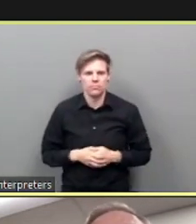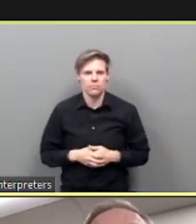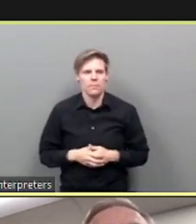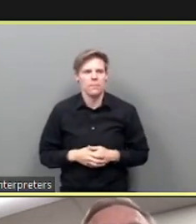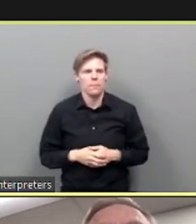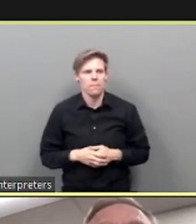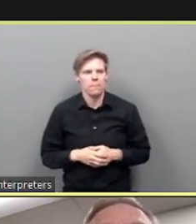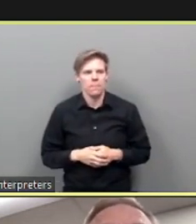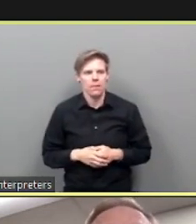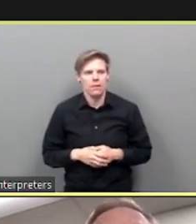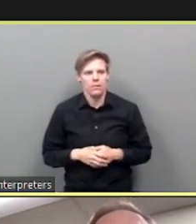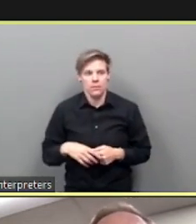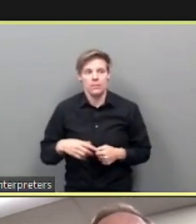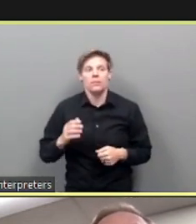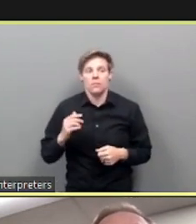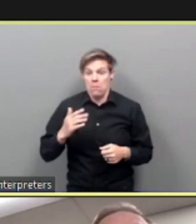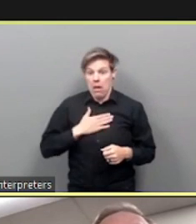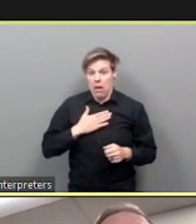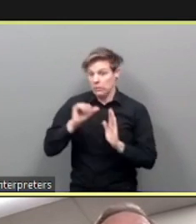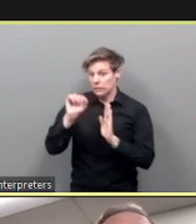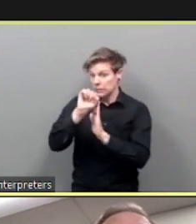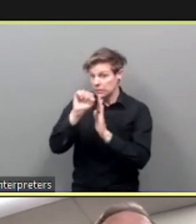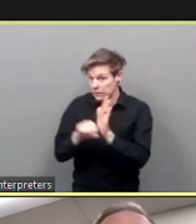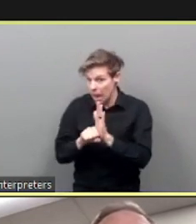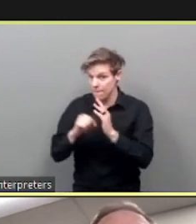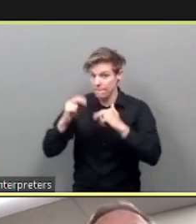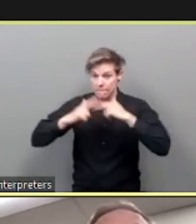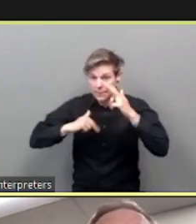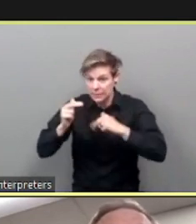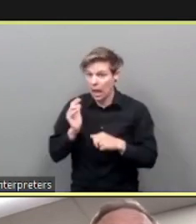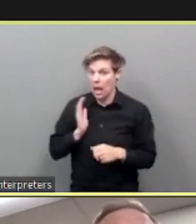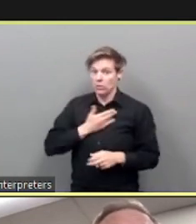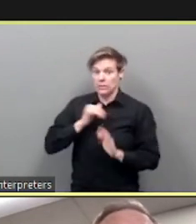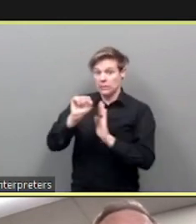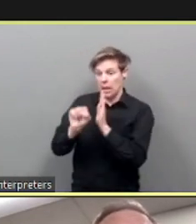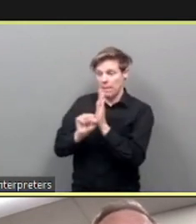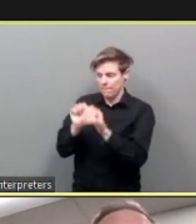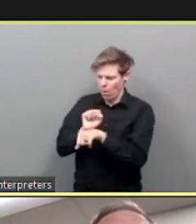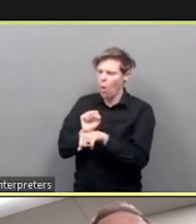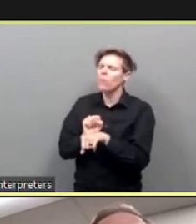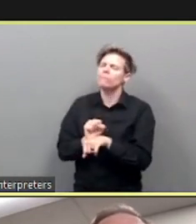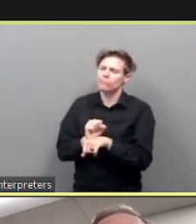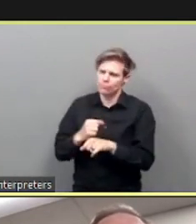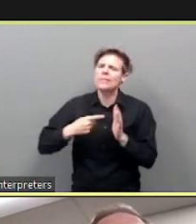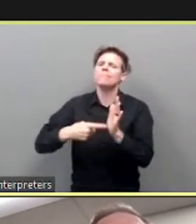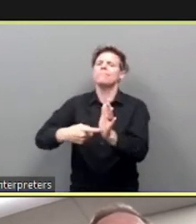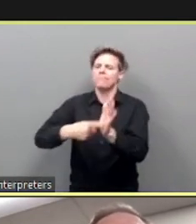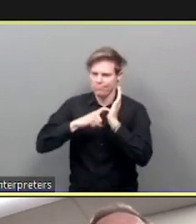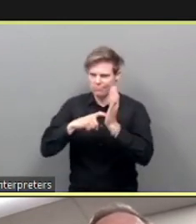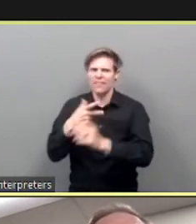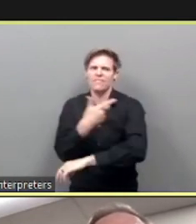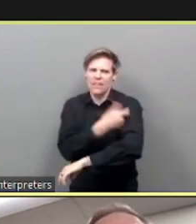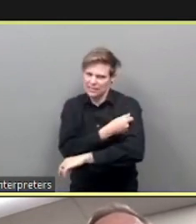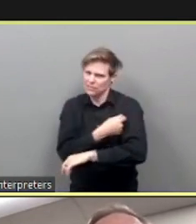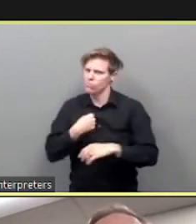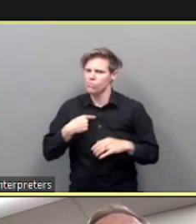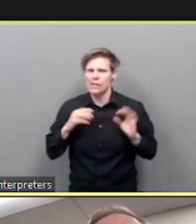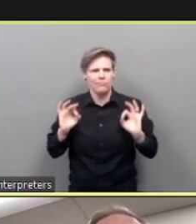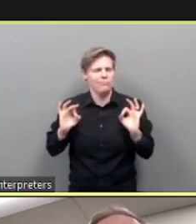I think we're doing pretty well. Basically, what this says is there's only 1% of people out there when you go to a hospital